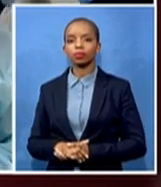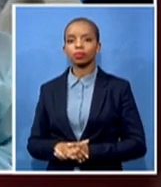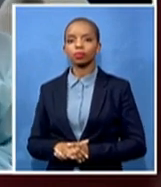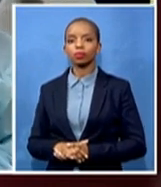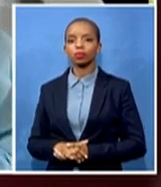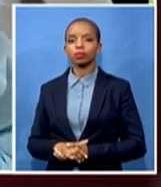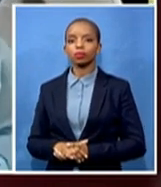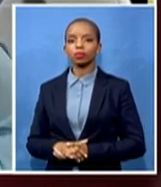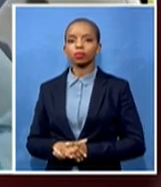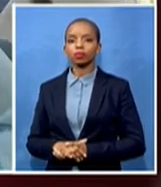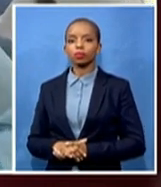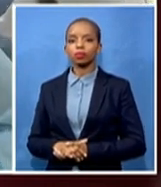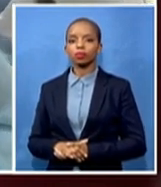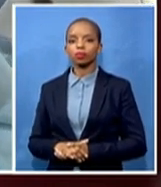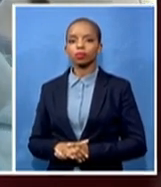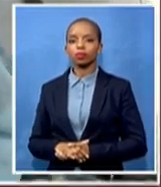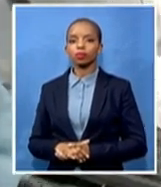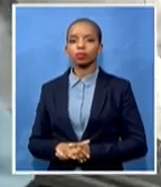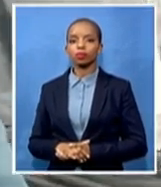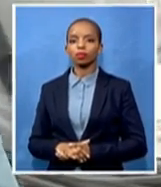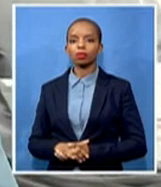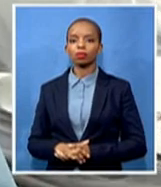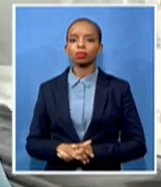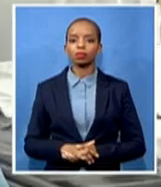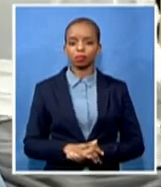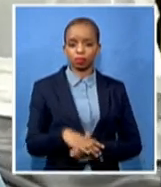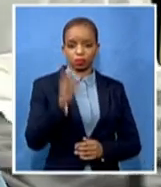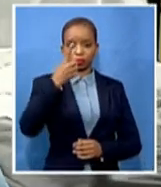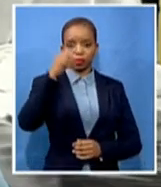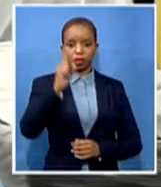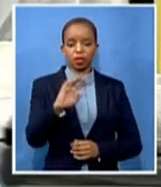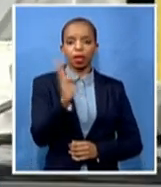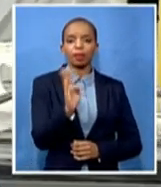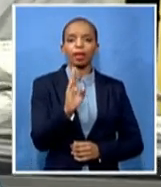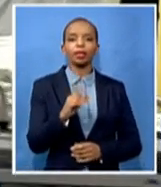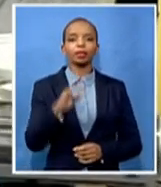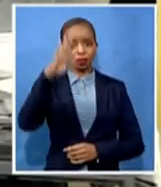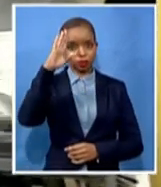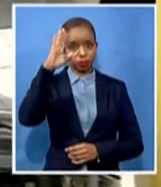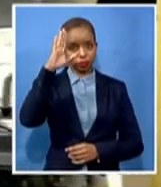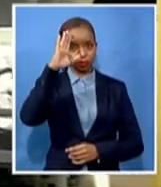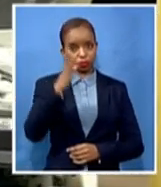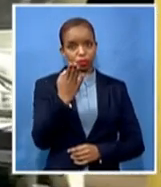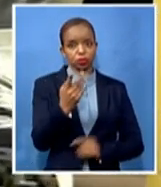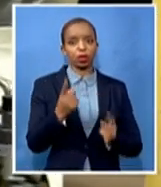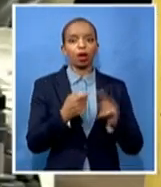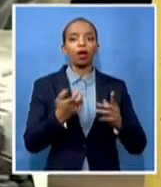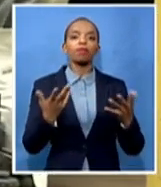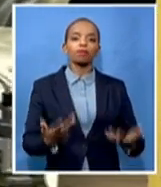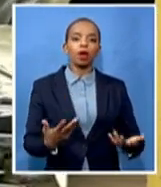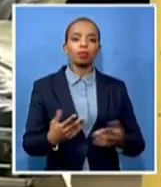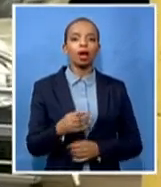Well, that's right, Blaine. A very good morning to you from the Charlotte Maxeke COVID-19 emergency unit. This is the